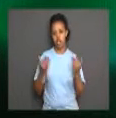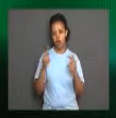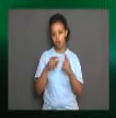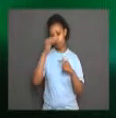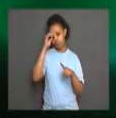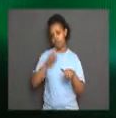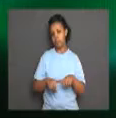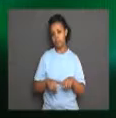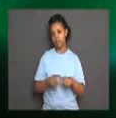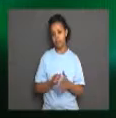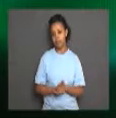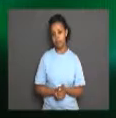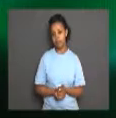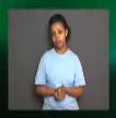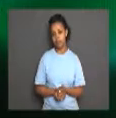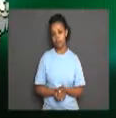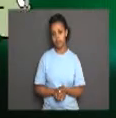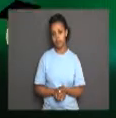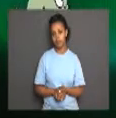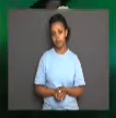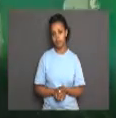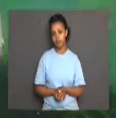Let's get back to our lesson.